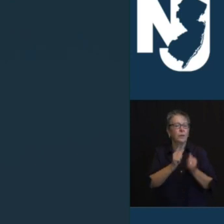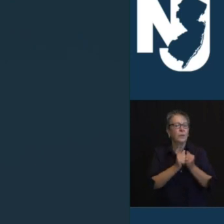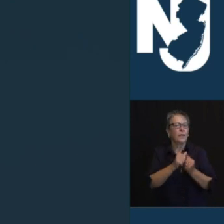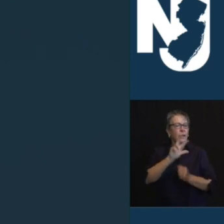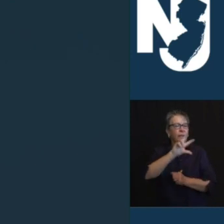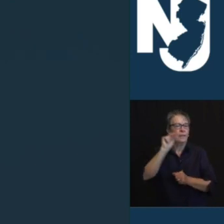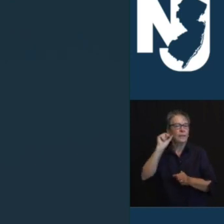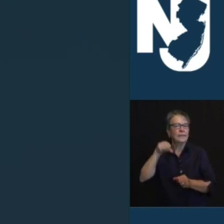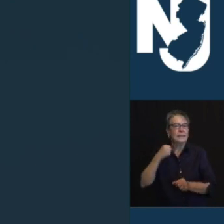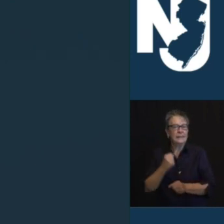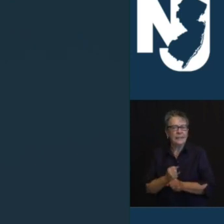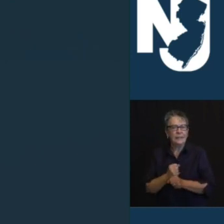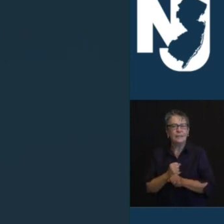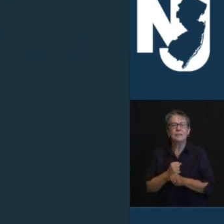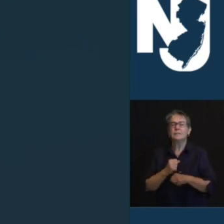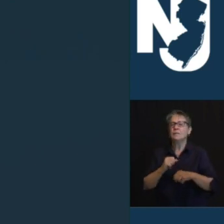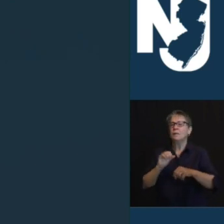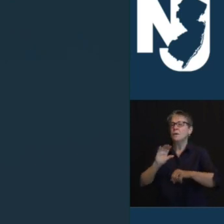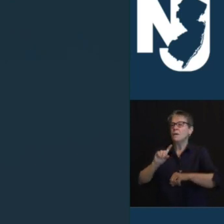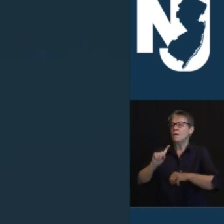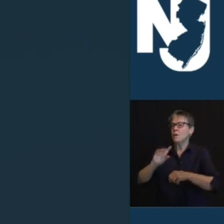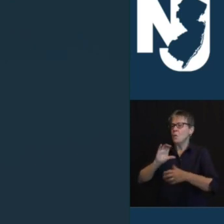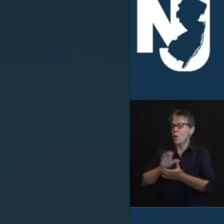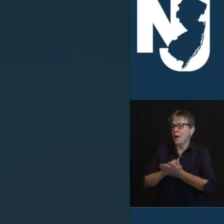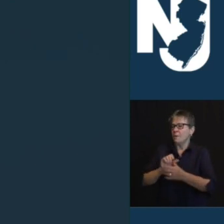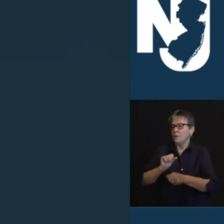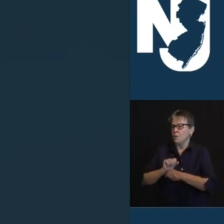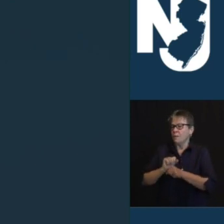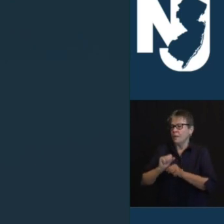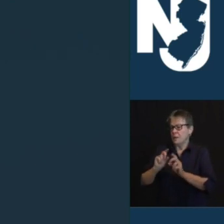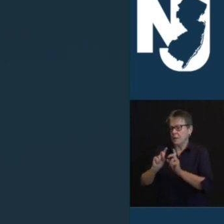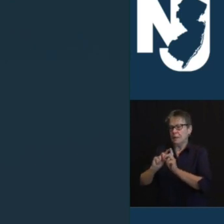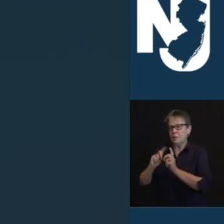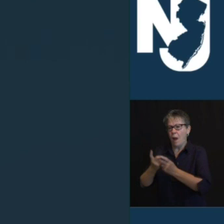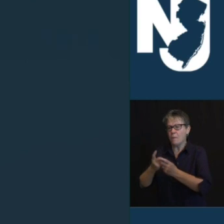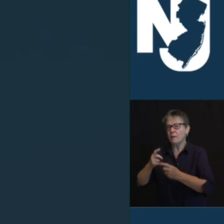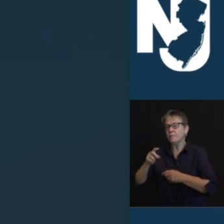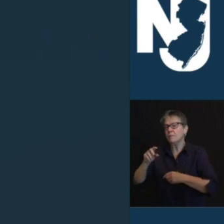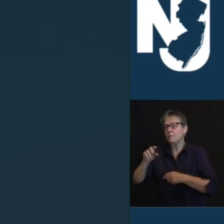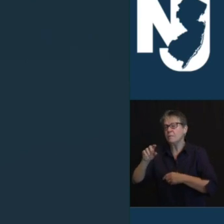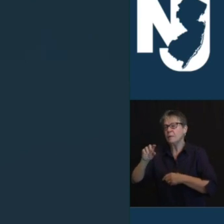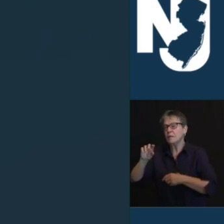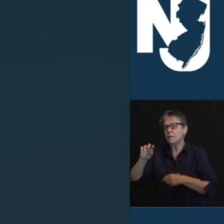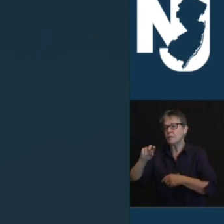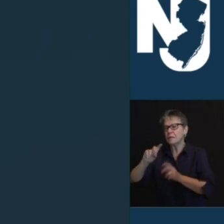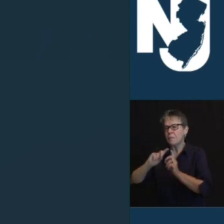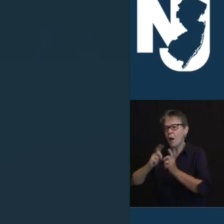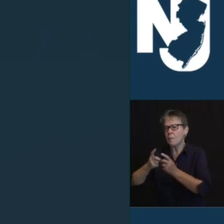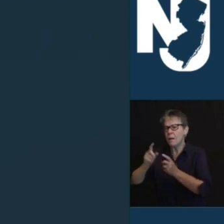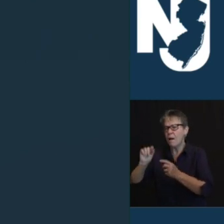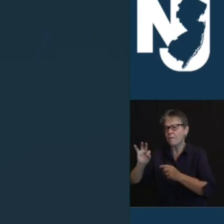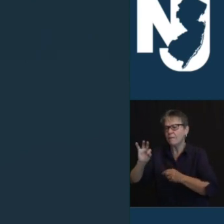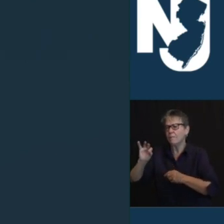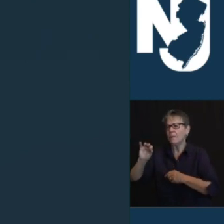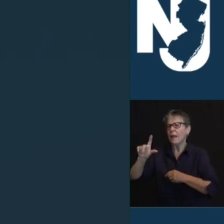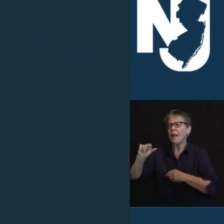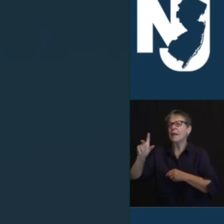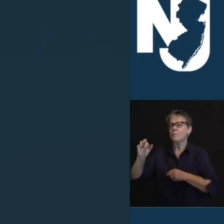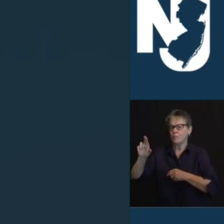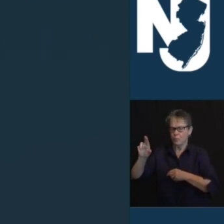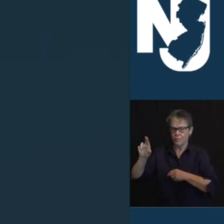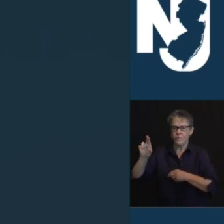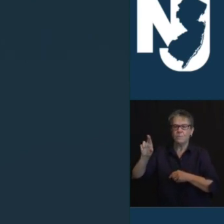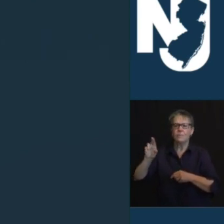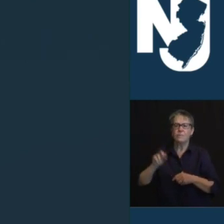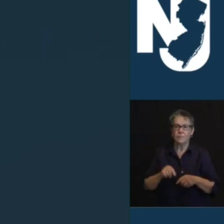worked at New Jersey's Department of Labor. Together they had 2 sons, Peter, also to this day works for the Department of Labor,